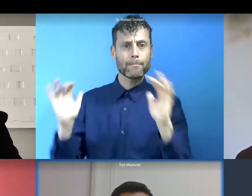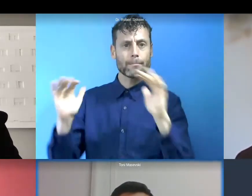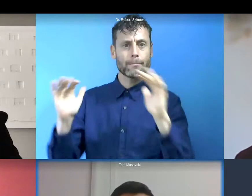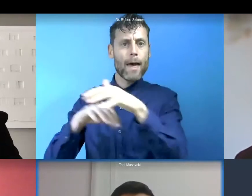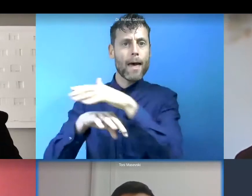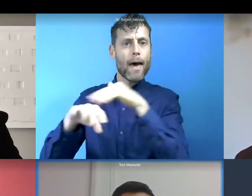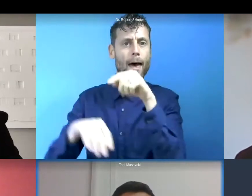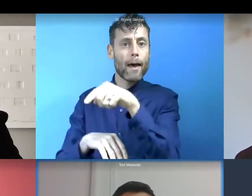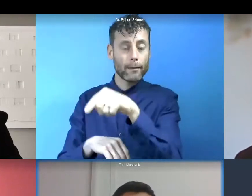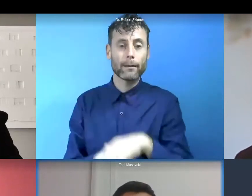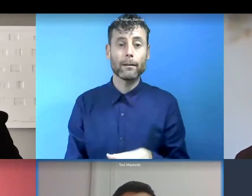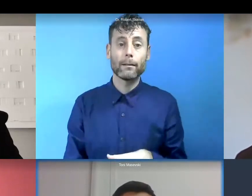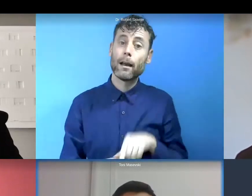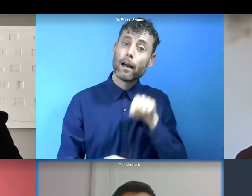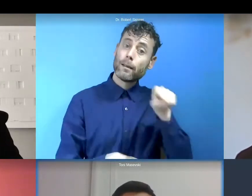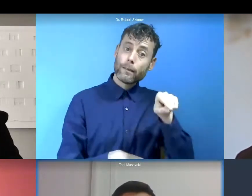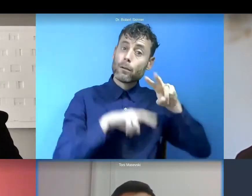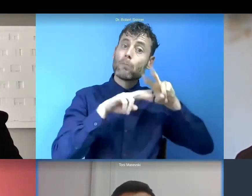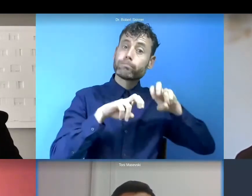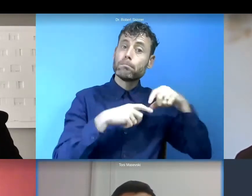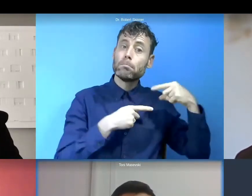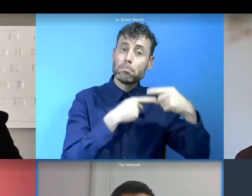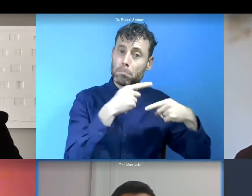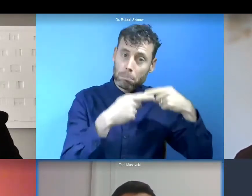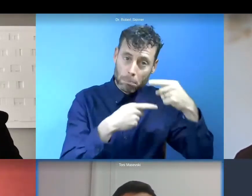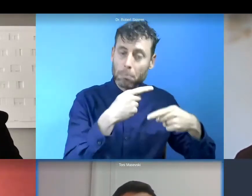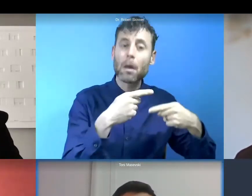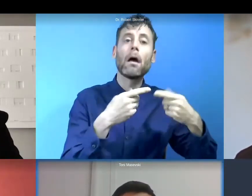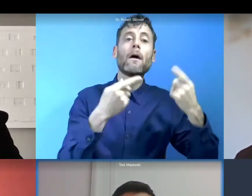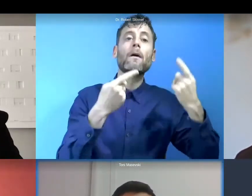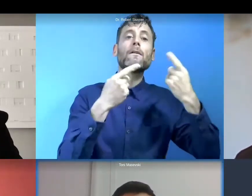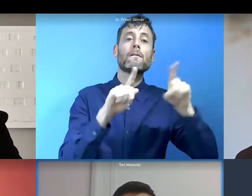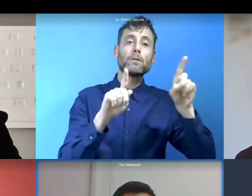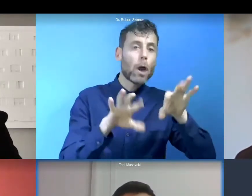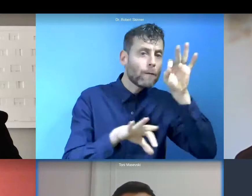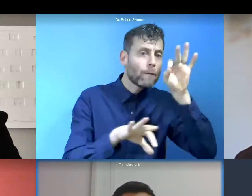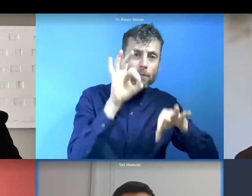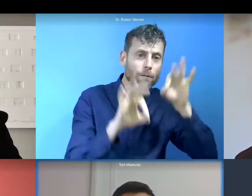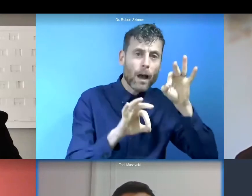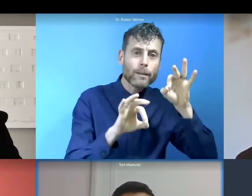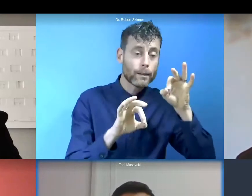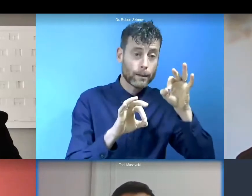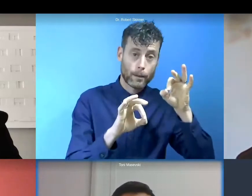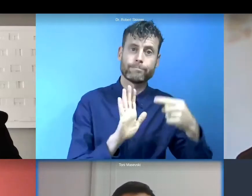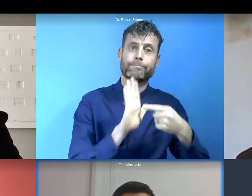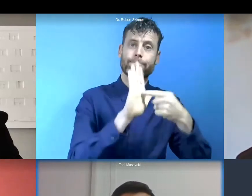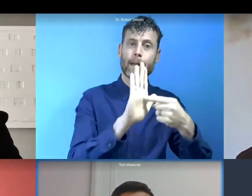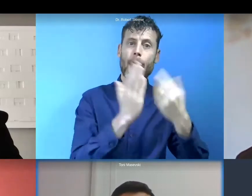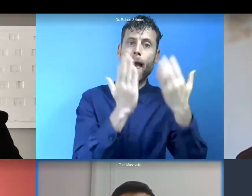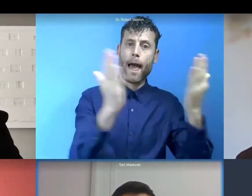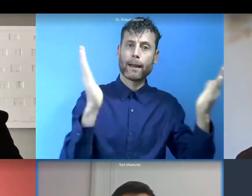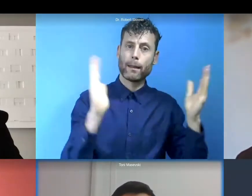an exhibition of the findings and the new ideas for reuse of the public space